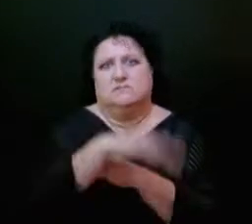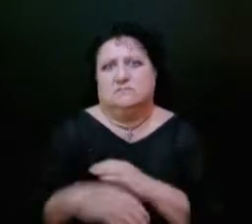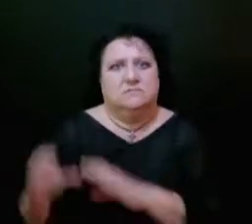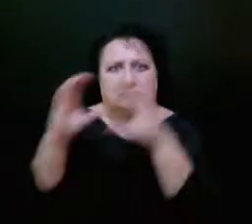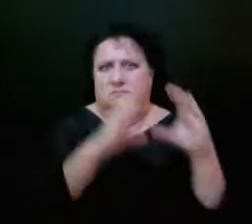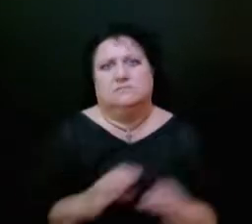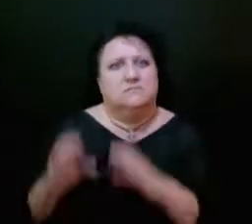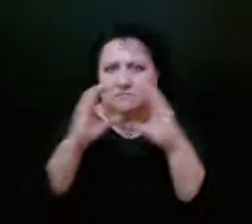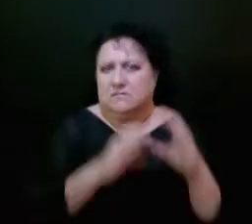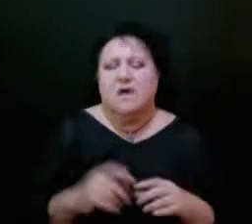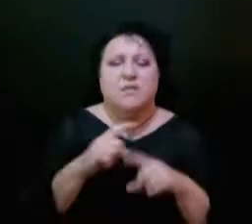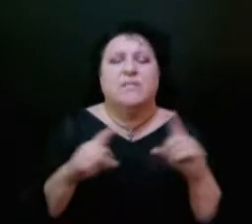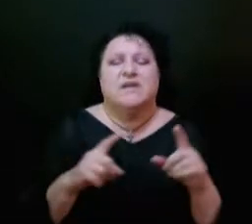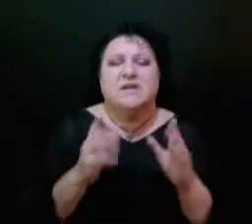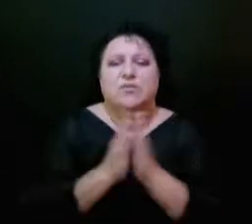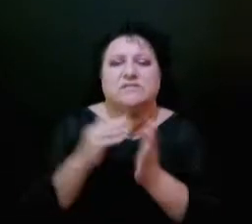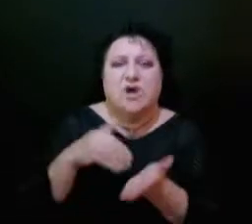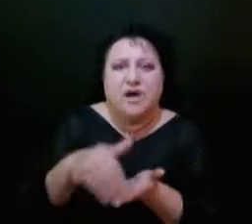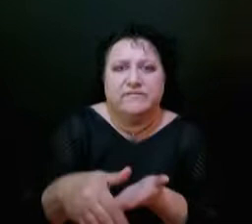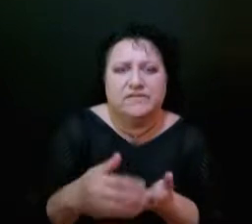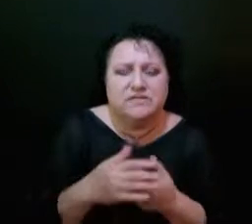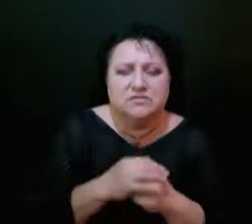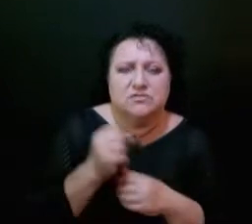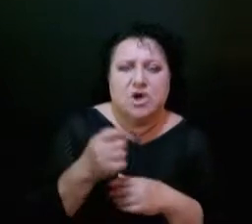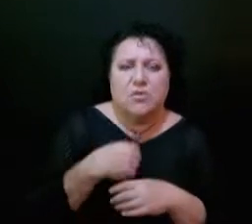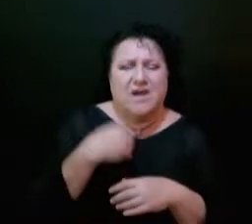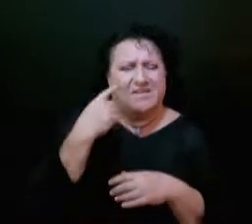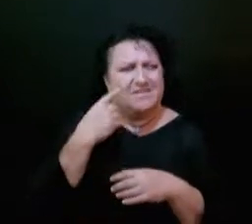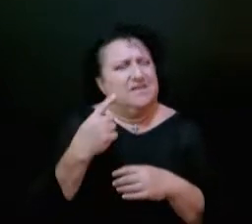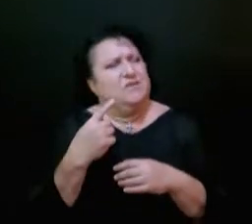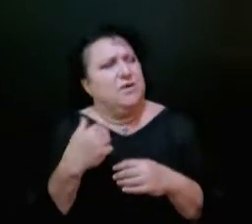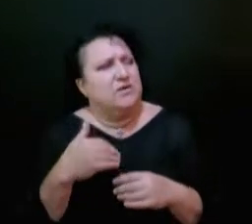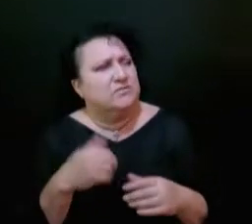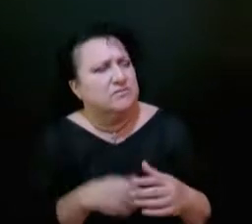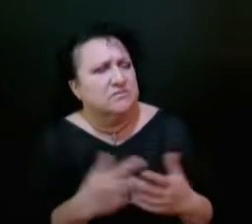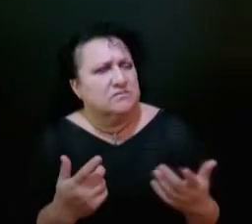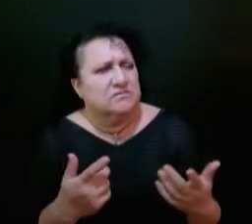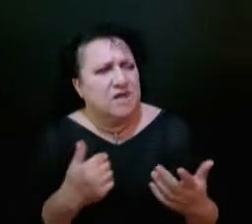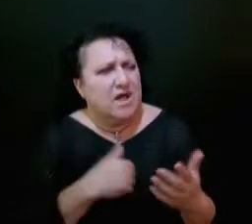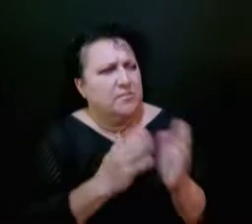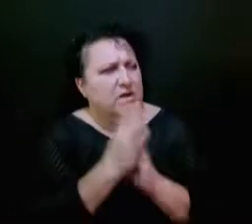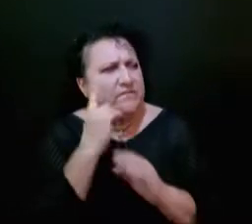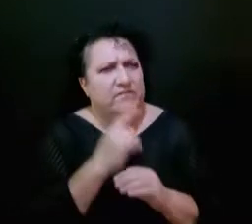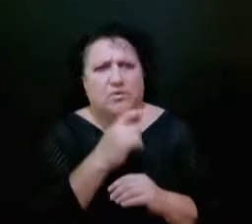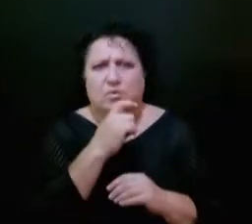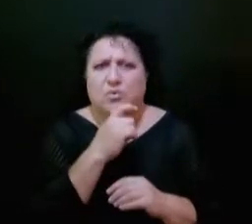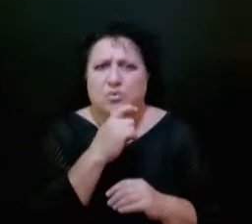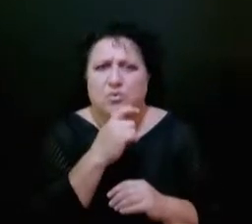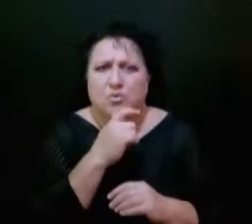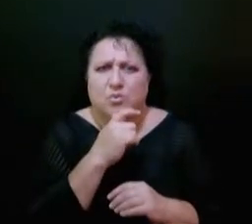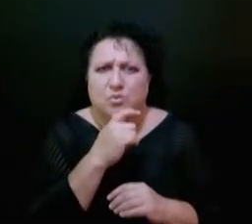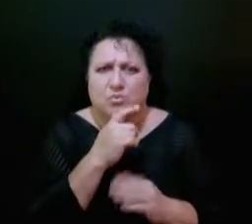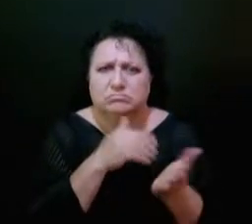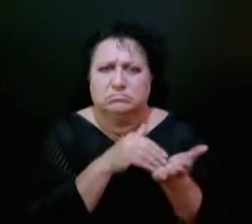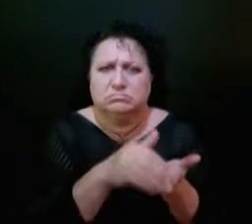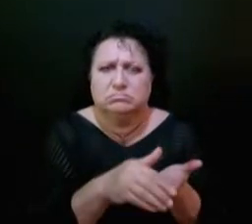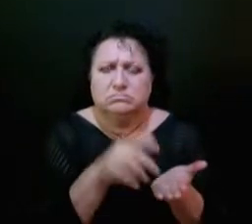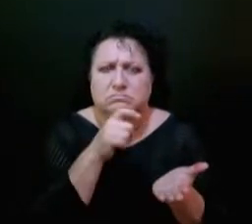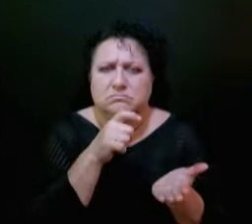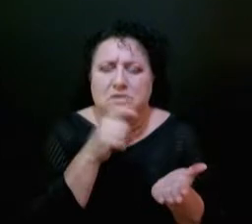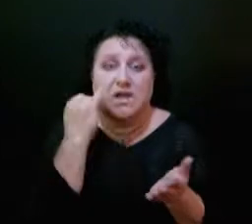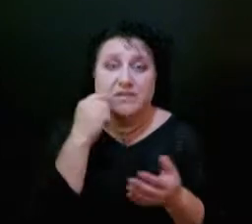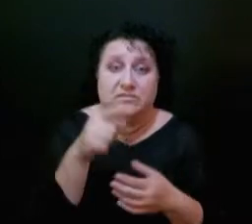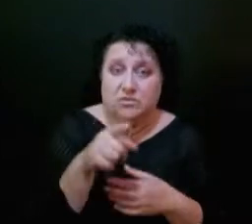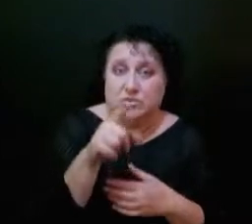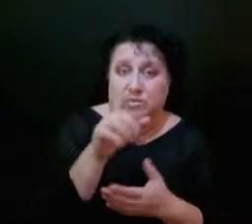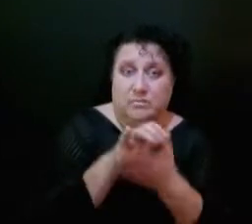had to stop myself and say, who is it that I'm praying regularly for in my life? If you're a believer, if you're a Christian, and there's not a